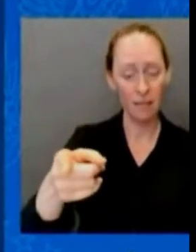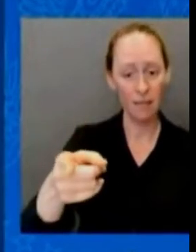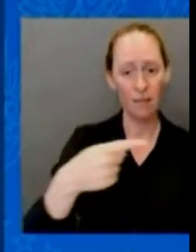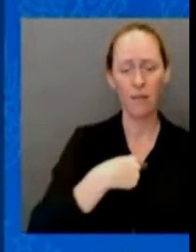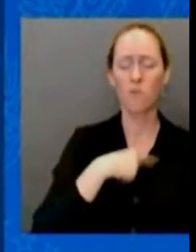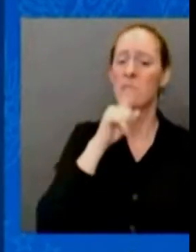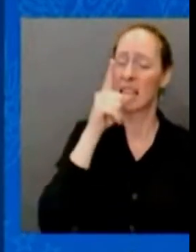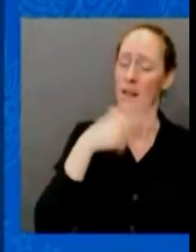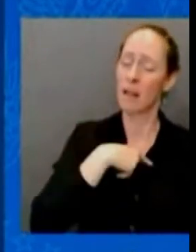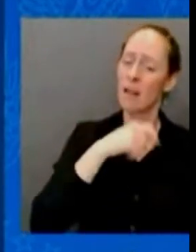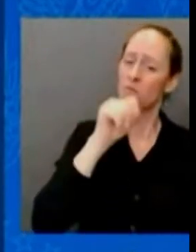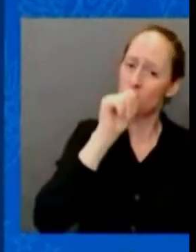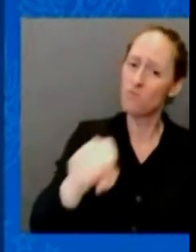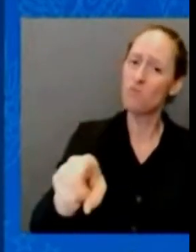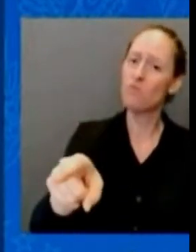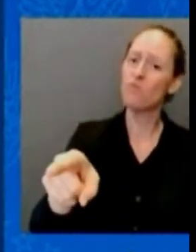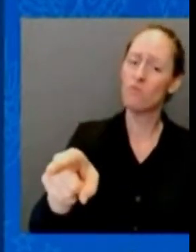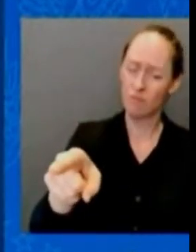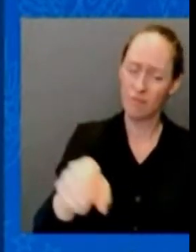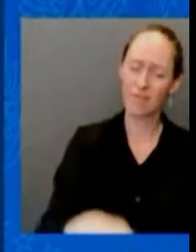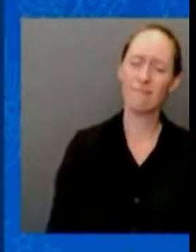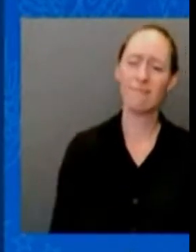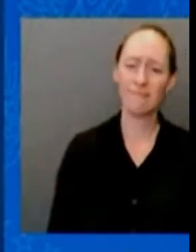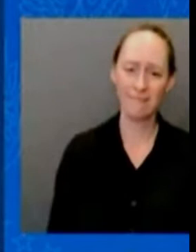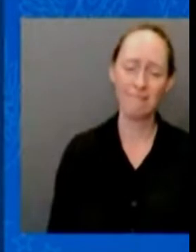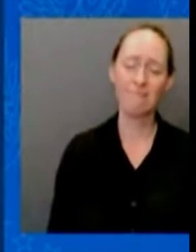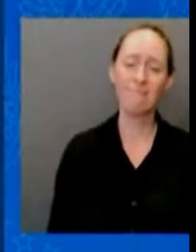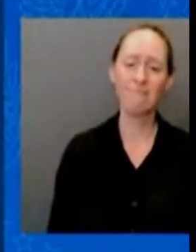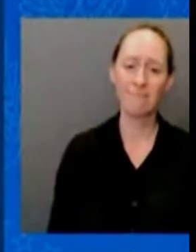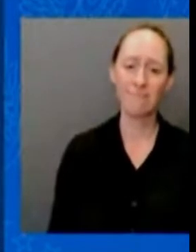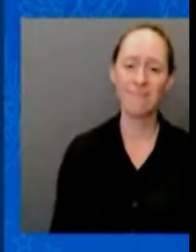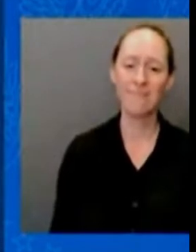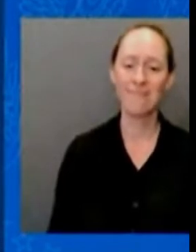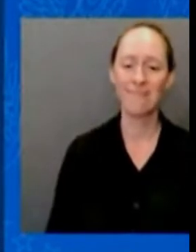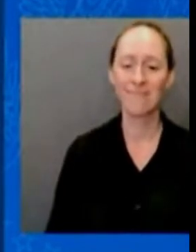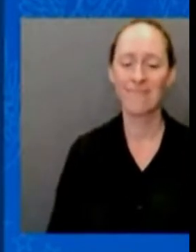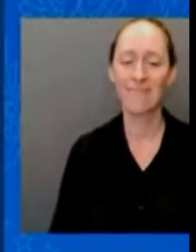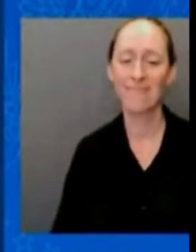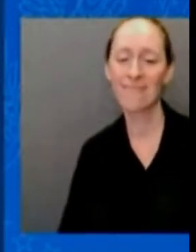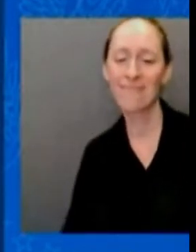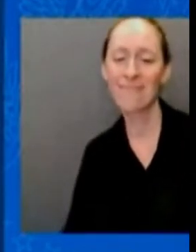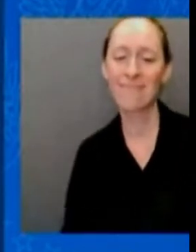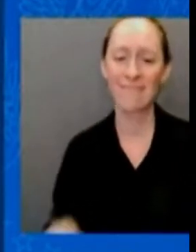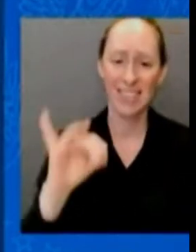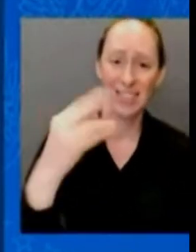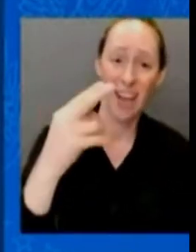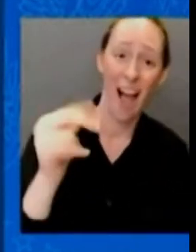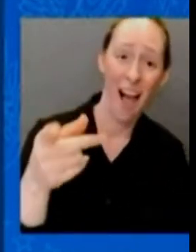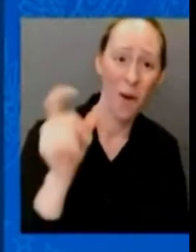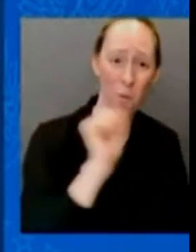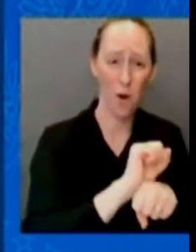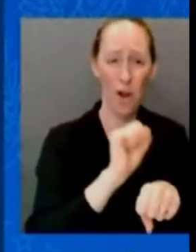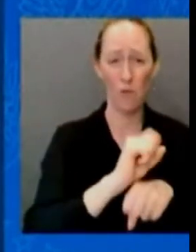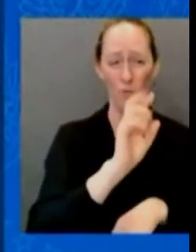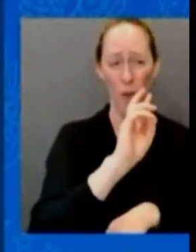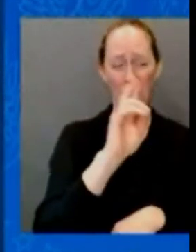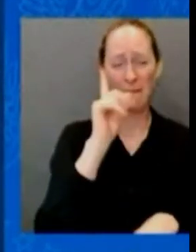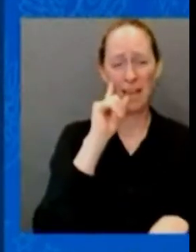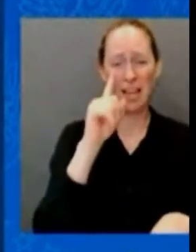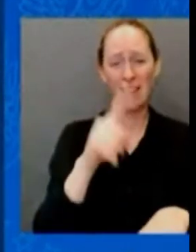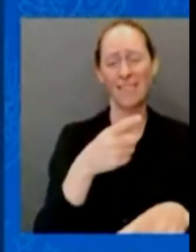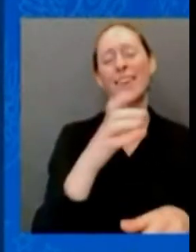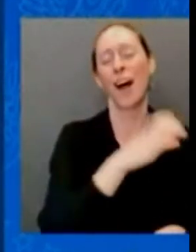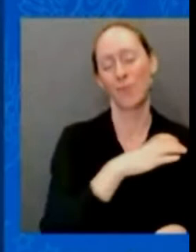I've been in the Congress for a long time, and we used to have this is how we used to be. We used to work together like you've worked together with me and